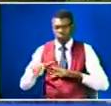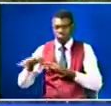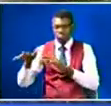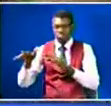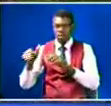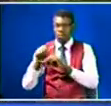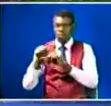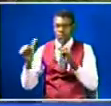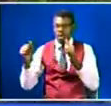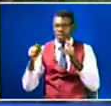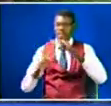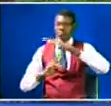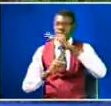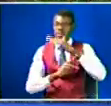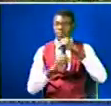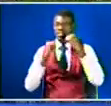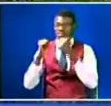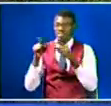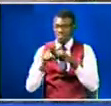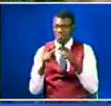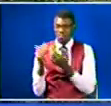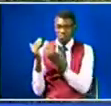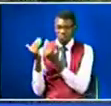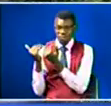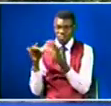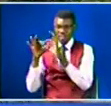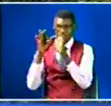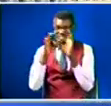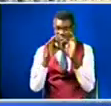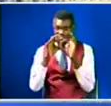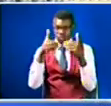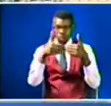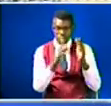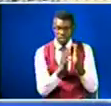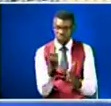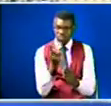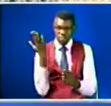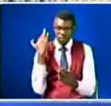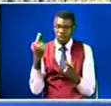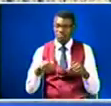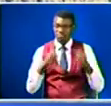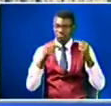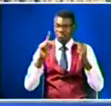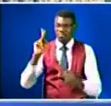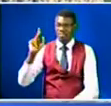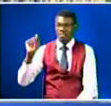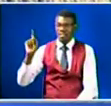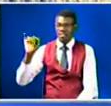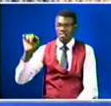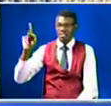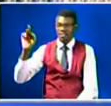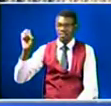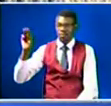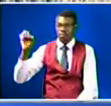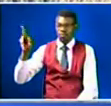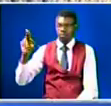bridge and hopefully strong bond between the once warring communities. The Katikomor Peace Border School, whose construction